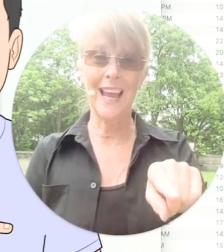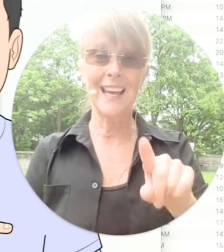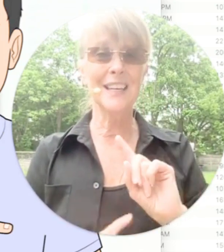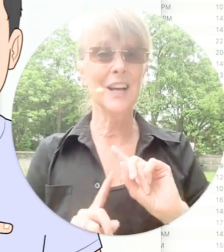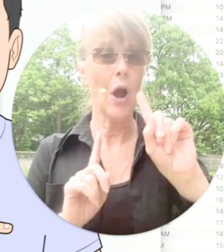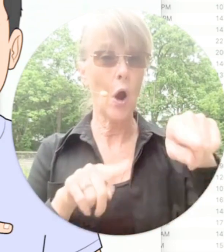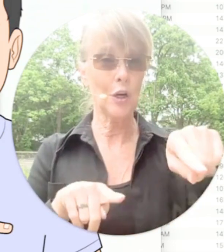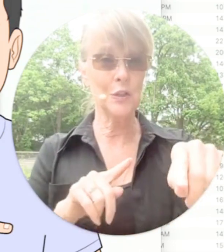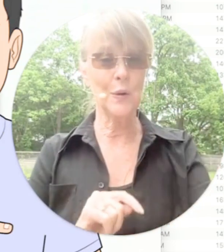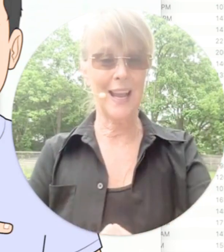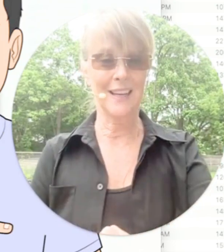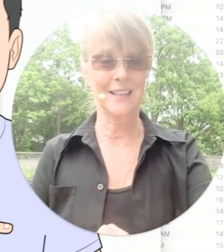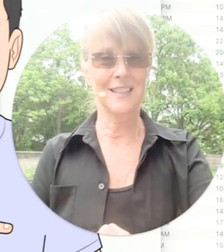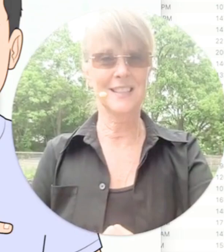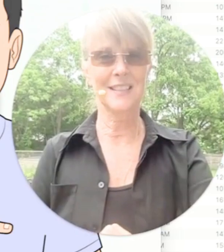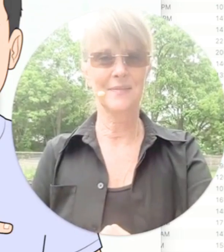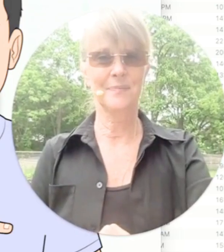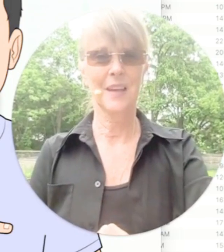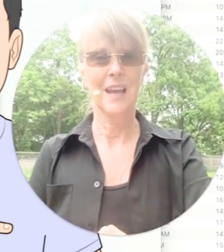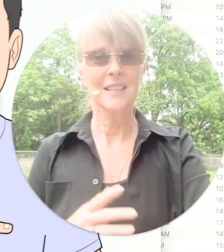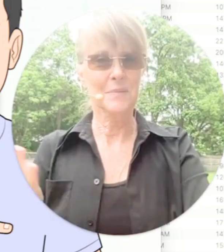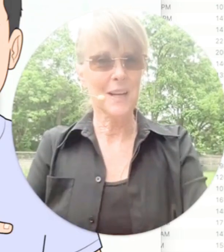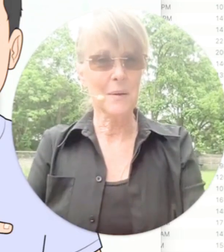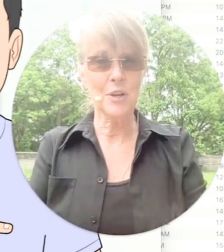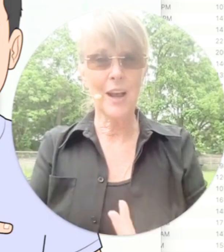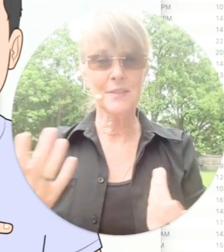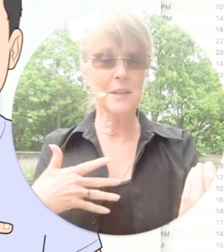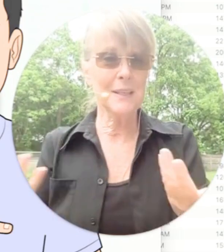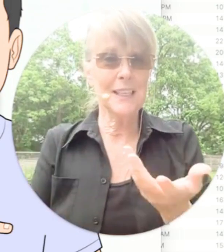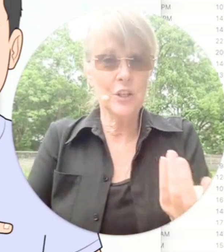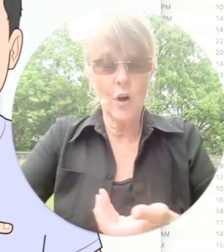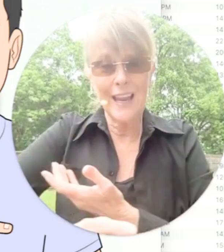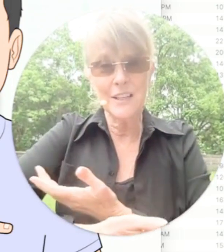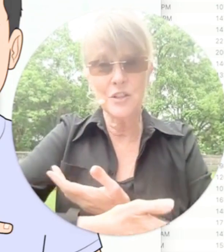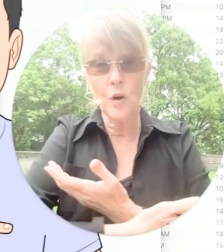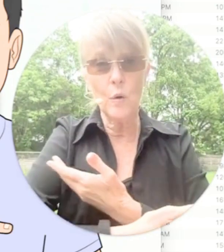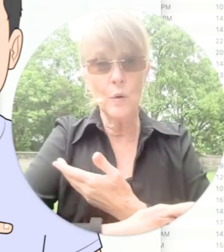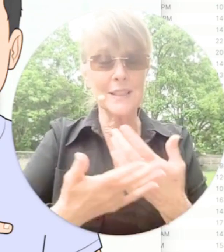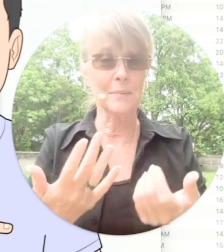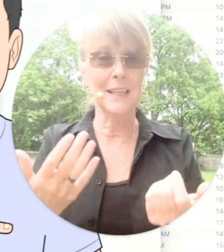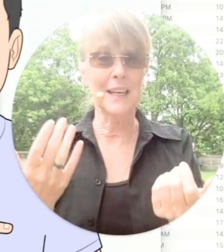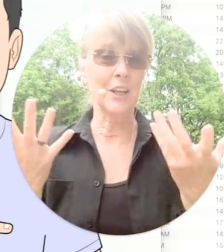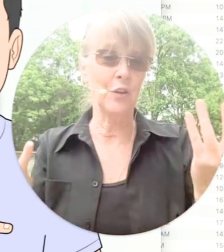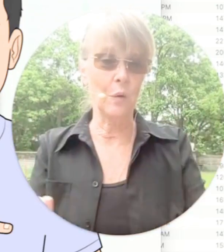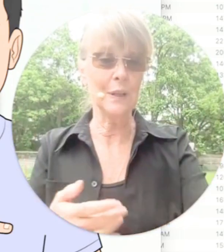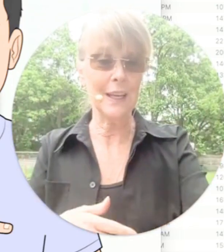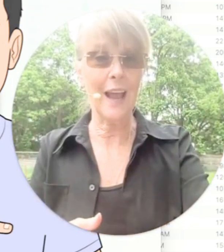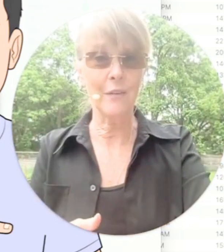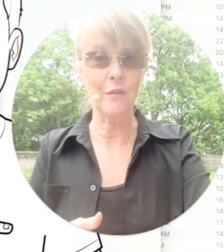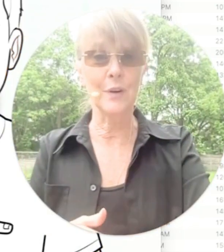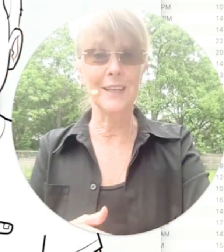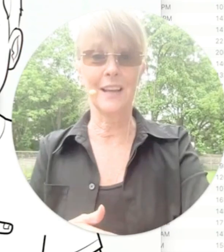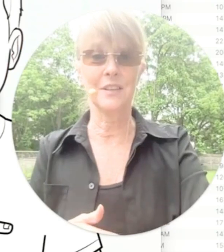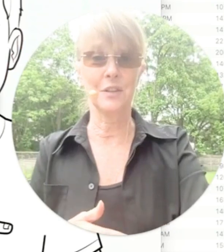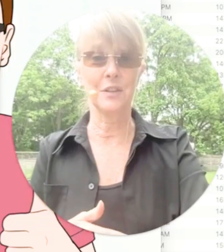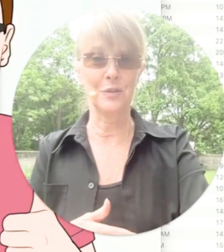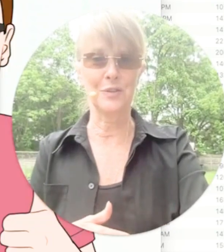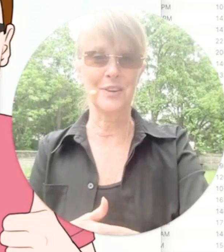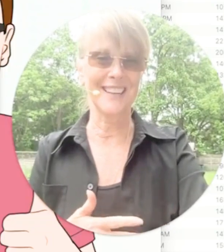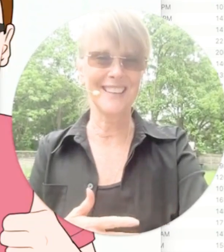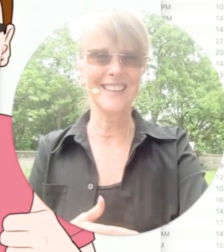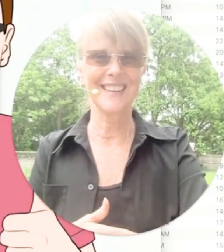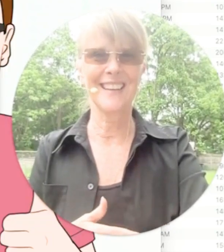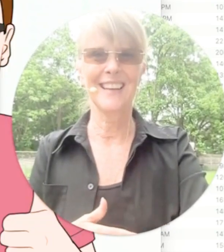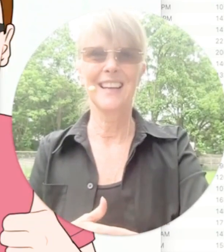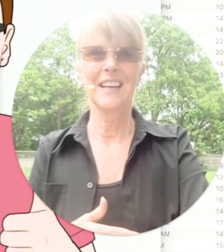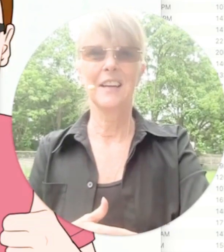1 hand or 2 hands. Sometimes you have something in your hands, you're holding something, and you only have 1 hand to use,